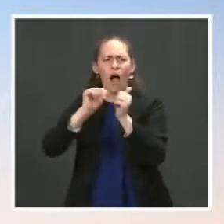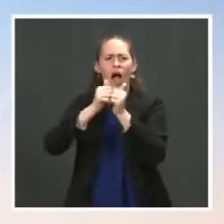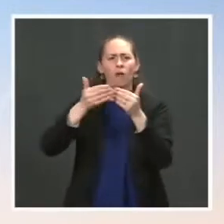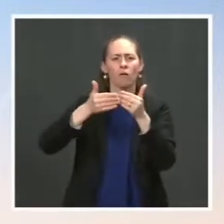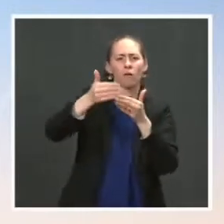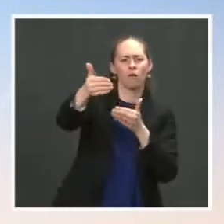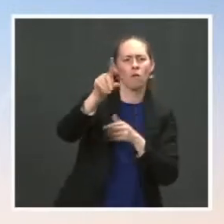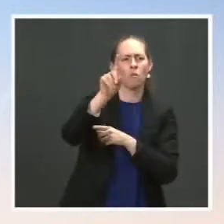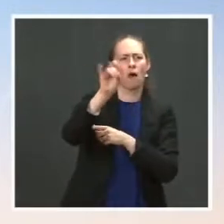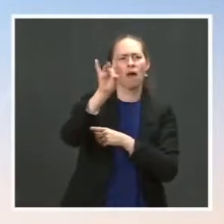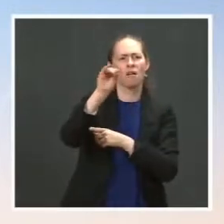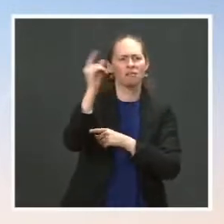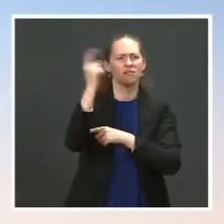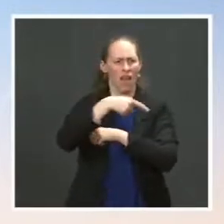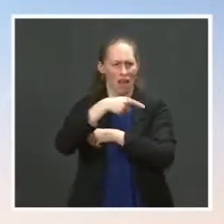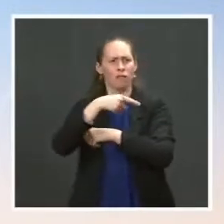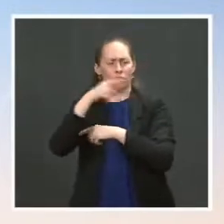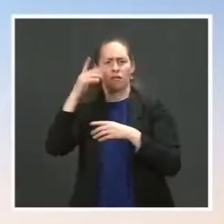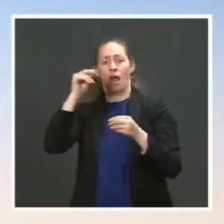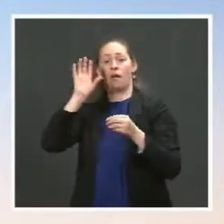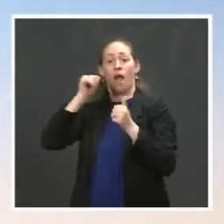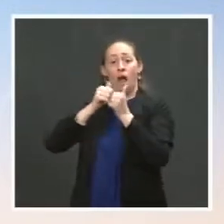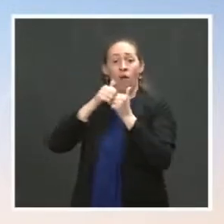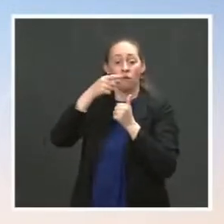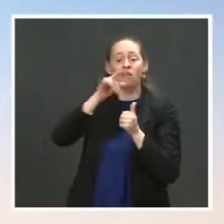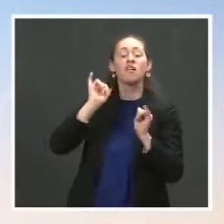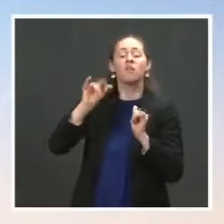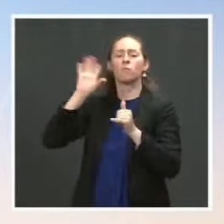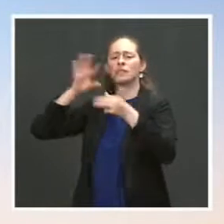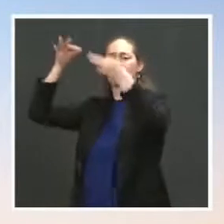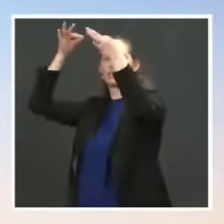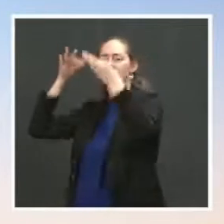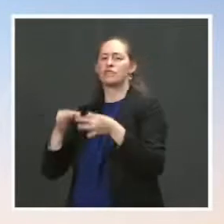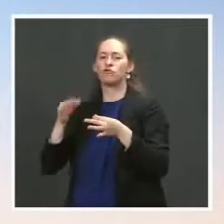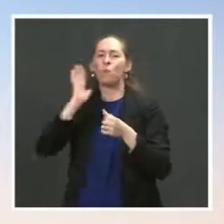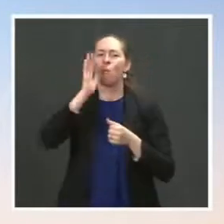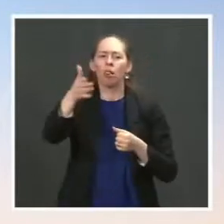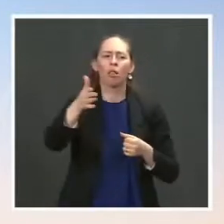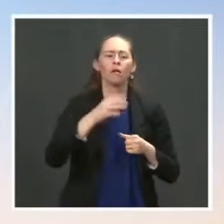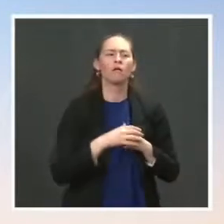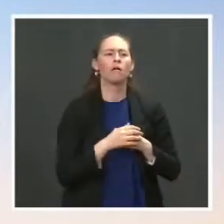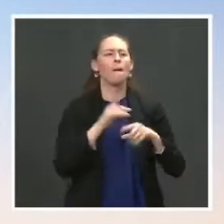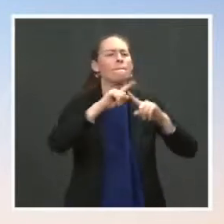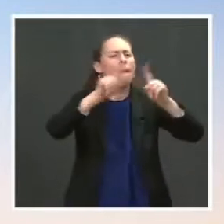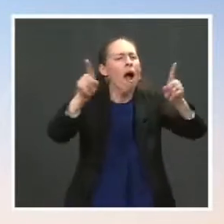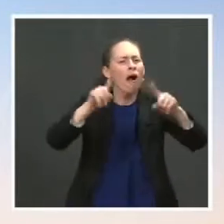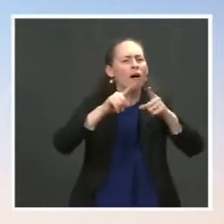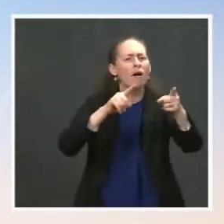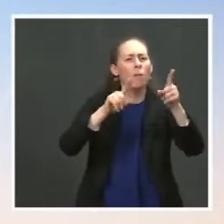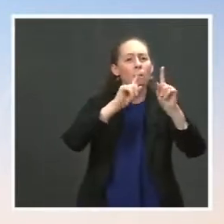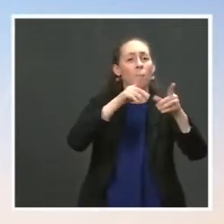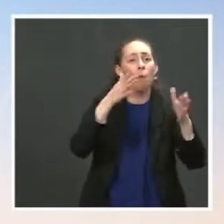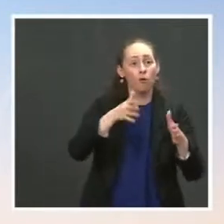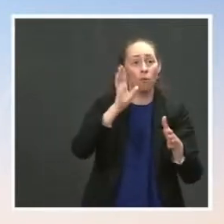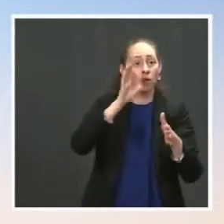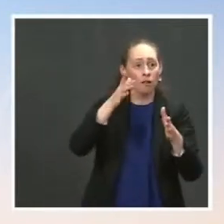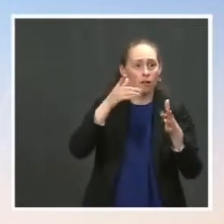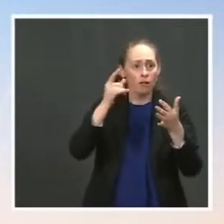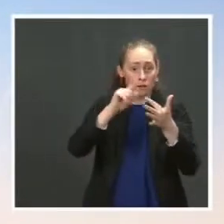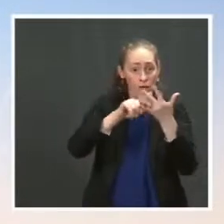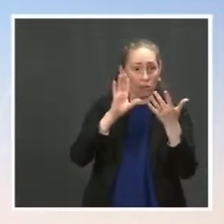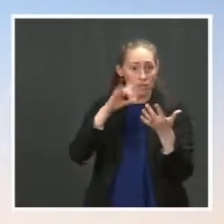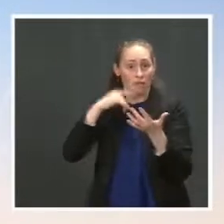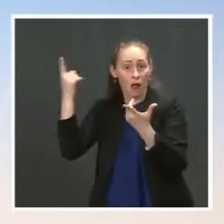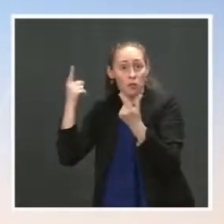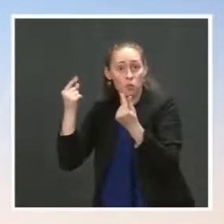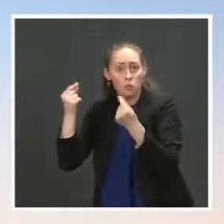impact his thinking moving forward. So, but it won't explicitly say, here is a recommendation from what we've studied to do X, Y, Z.